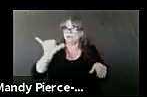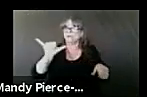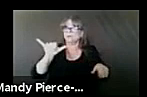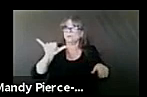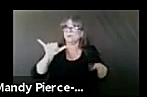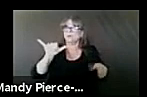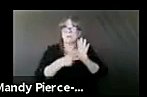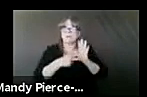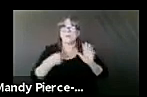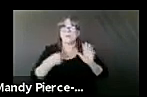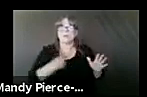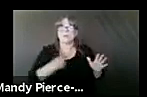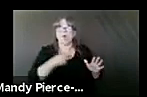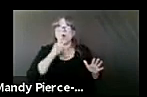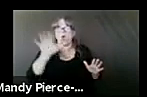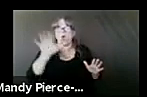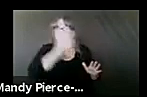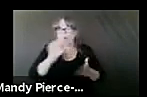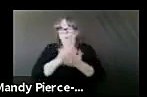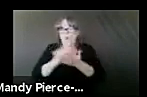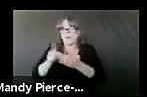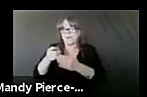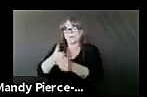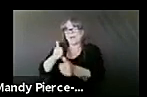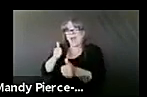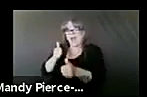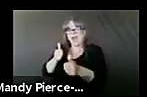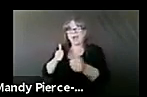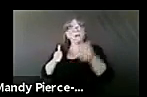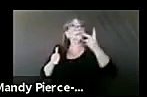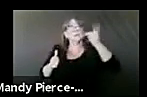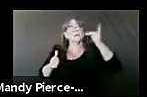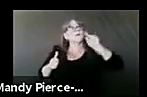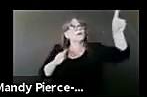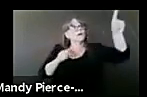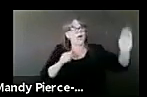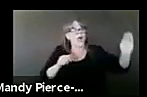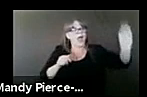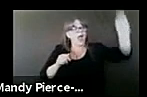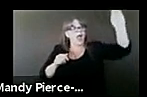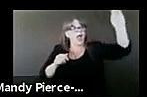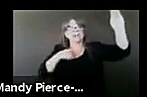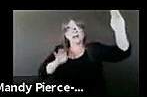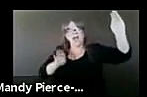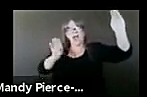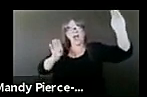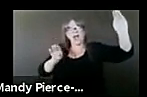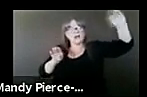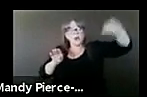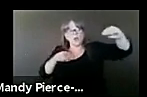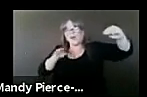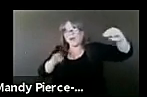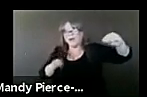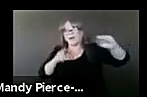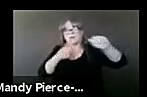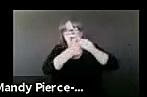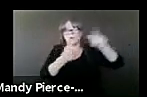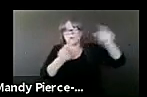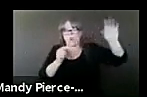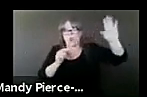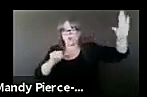So we're hopeful, and we're hoping that the data we'll see will continue to be in an optimistic direction. I would say that